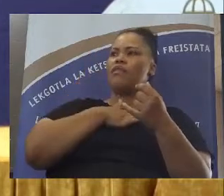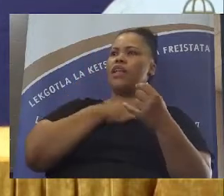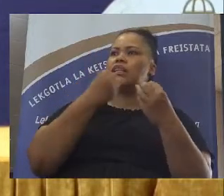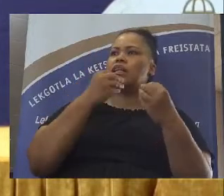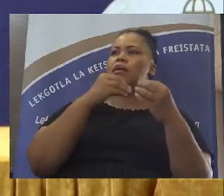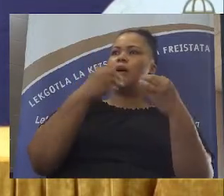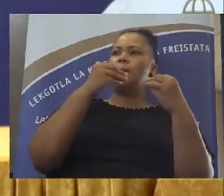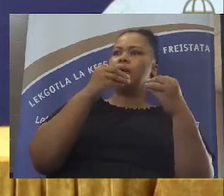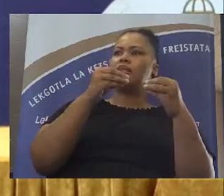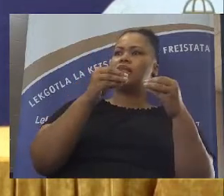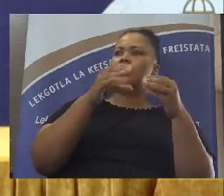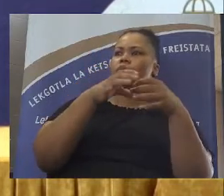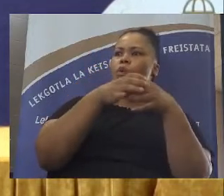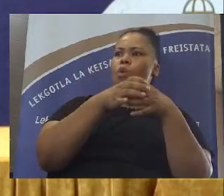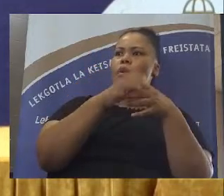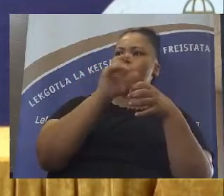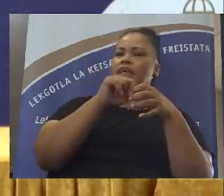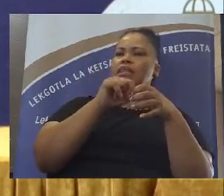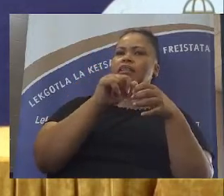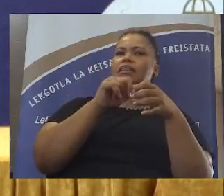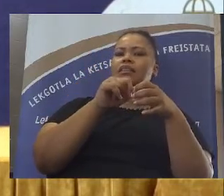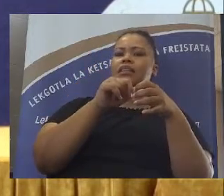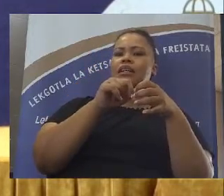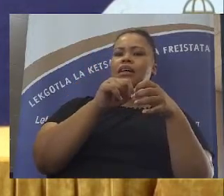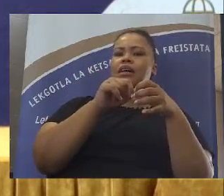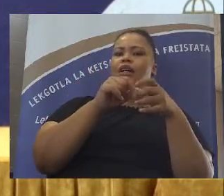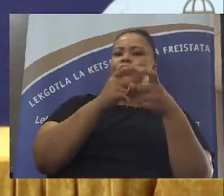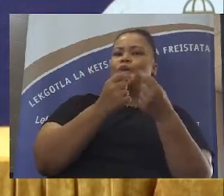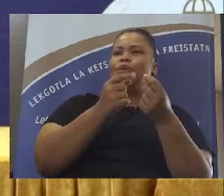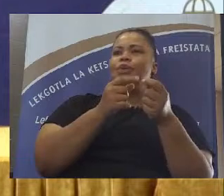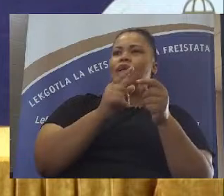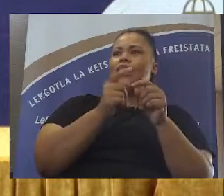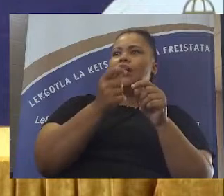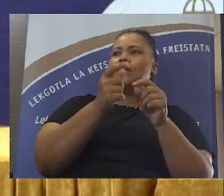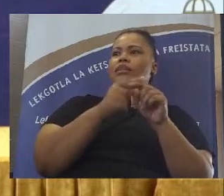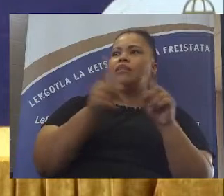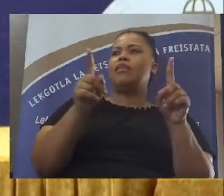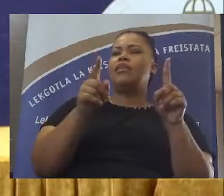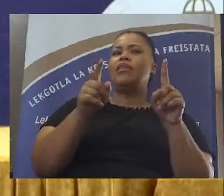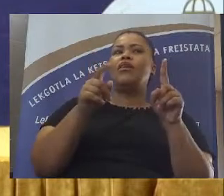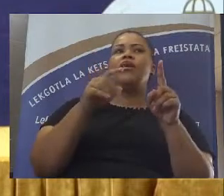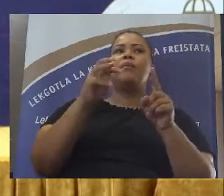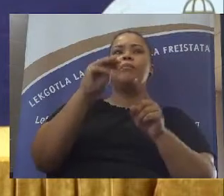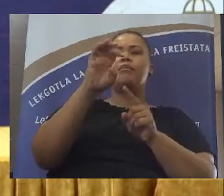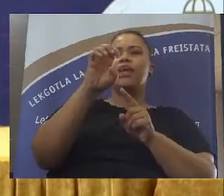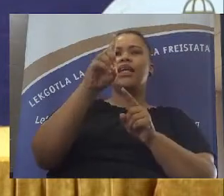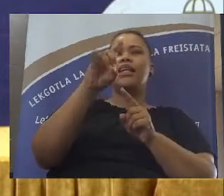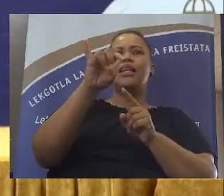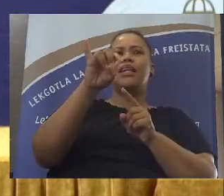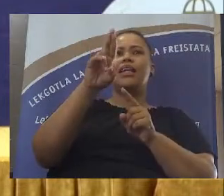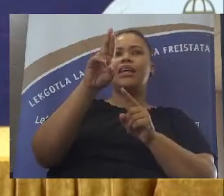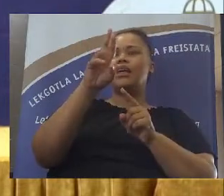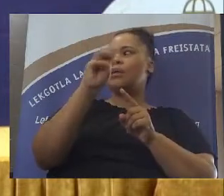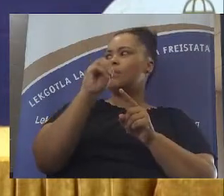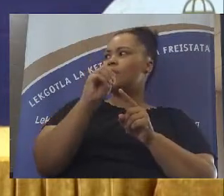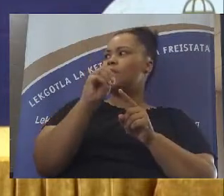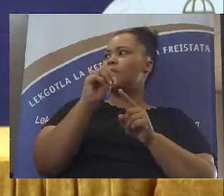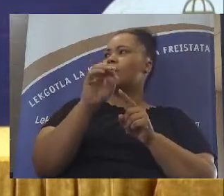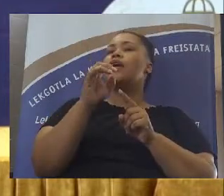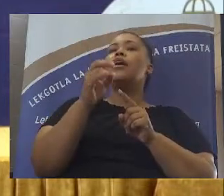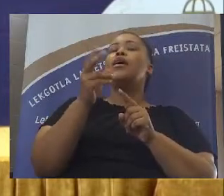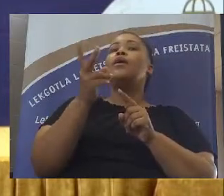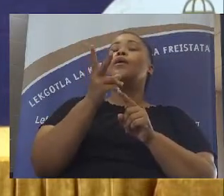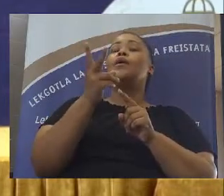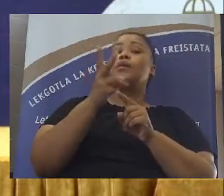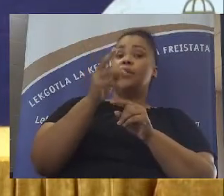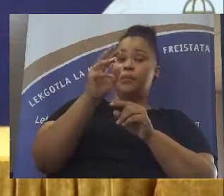be treated a little bit different. So, and medium, because they are not, and because another thing,